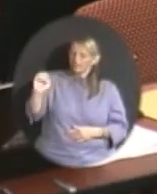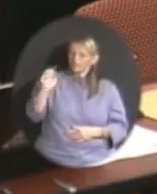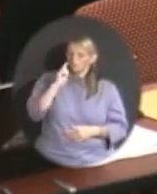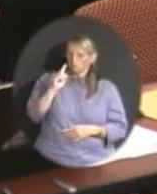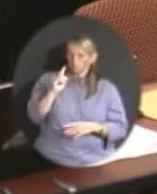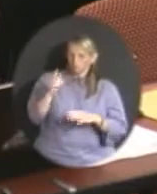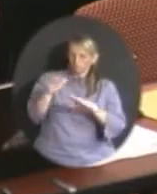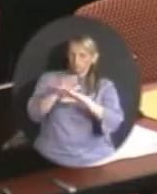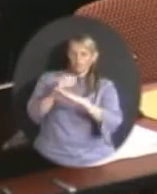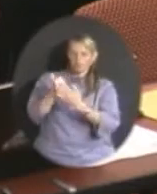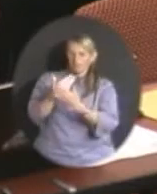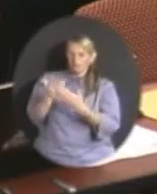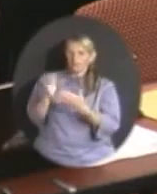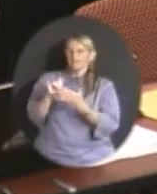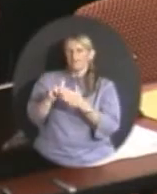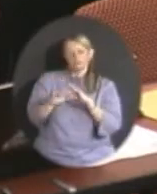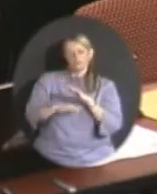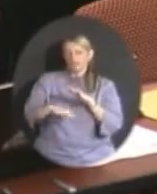Okay. Thank you.